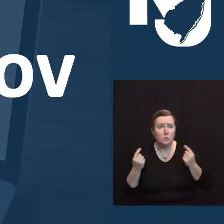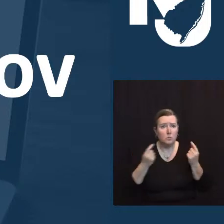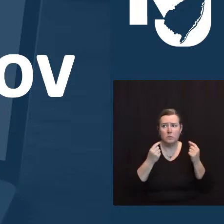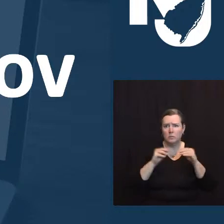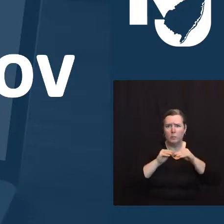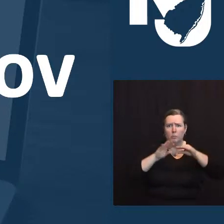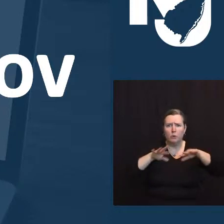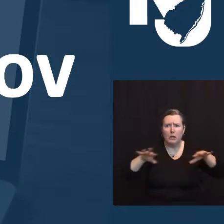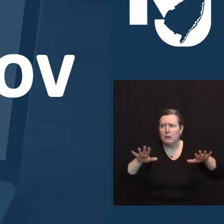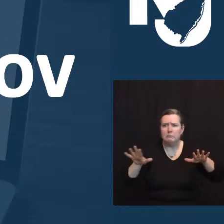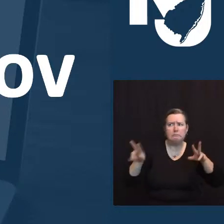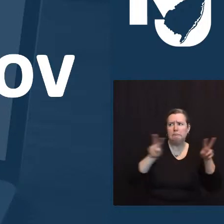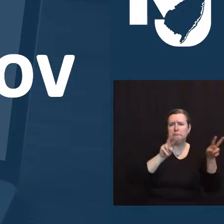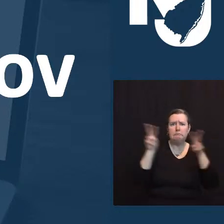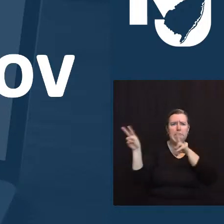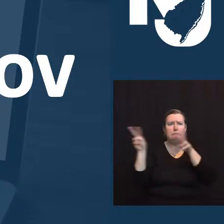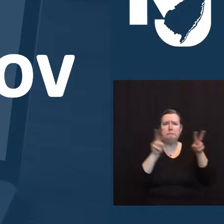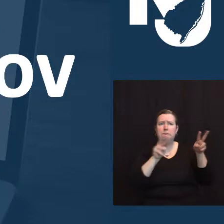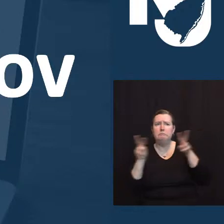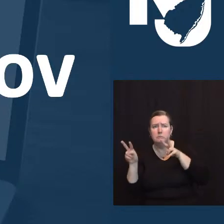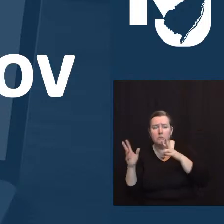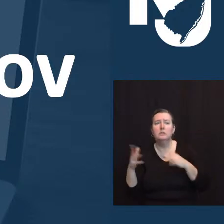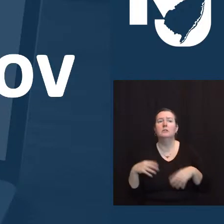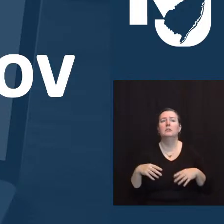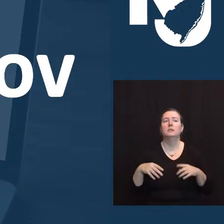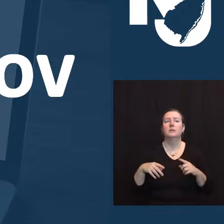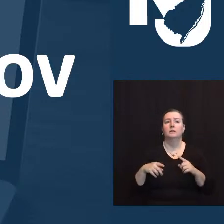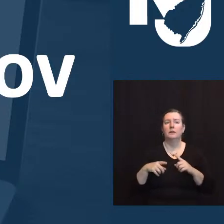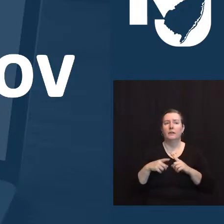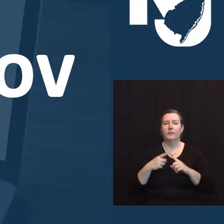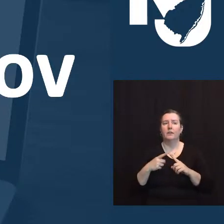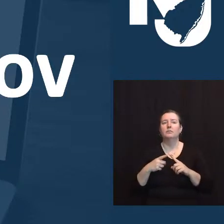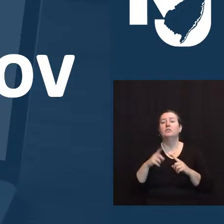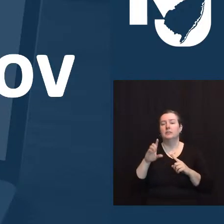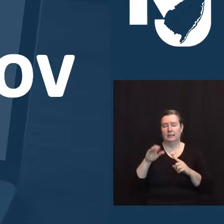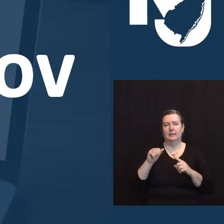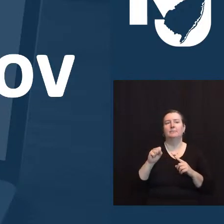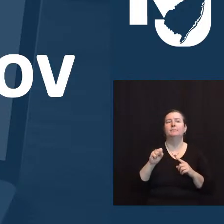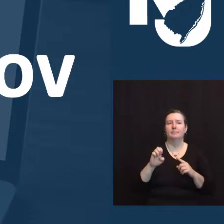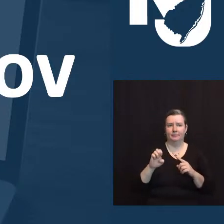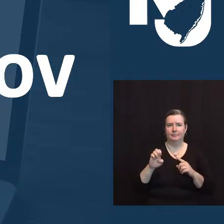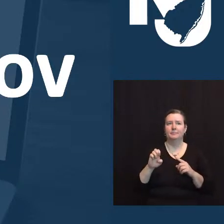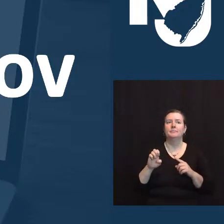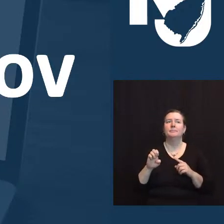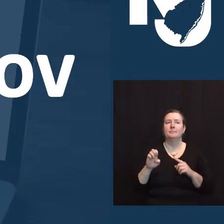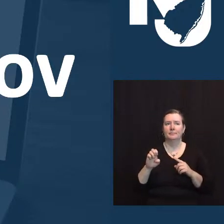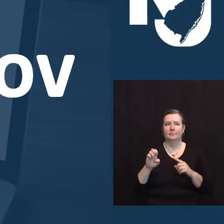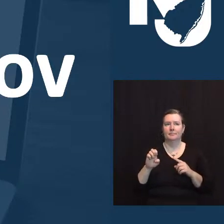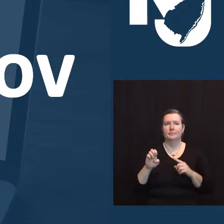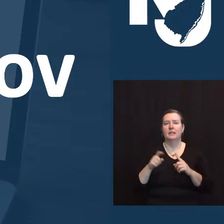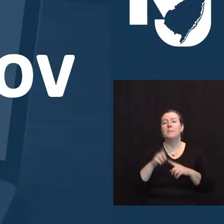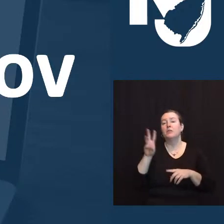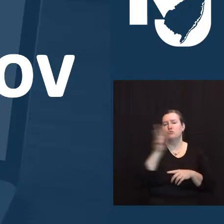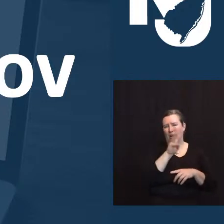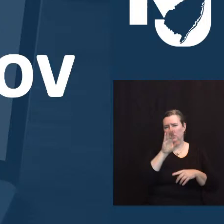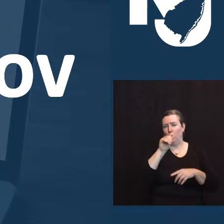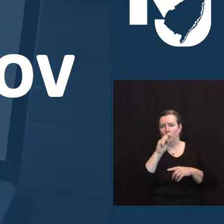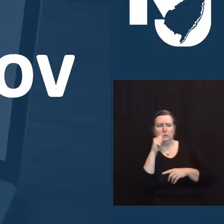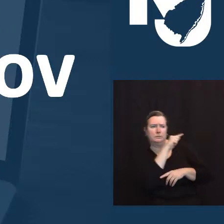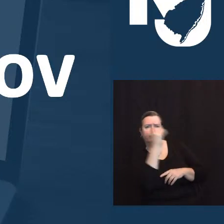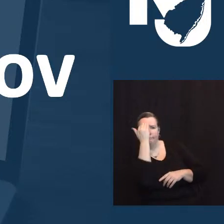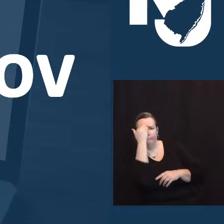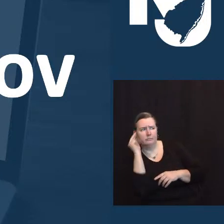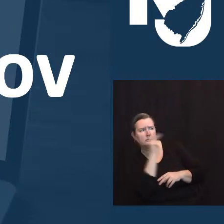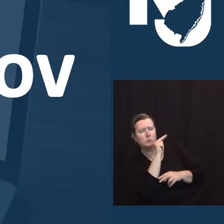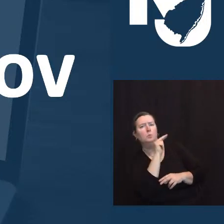news. The first U.S. cases, as you may recall, were first reported on the West Coast. After those cases